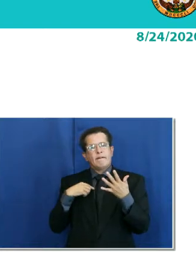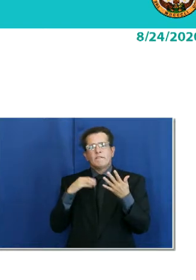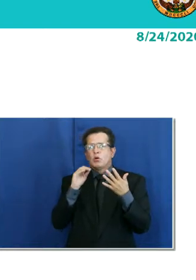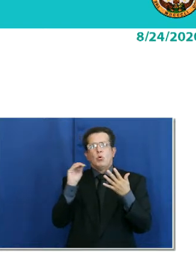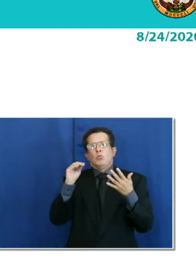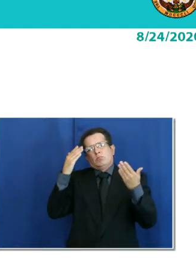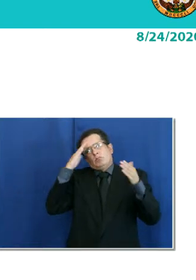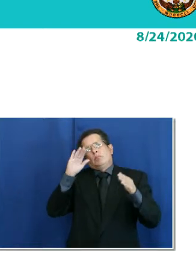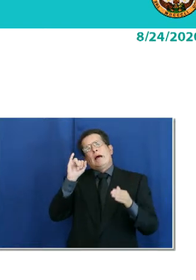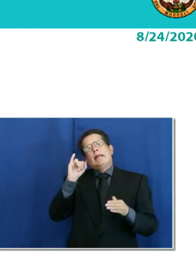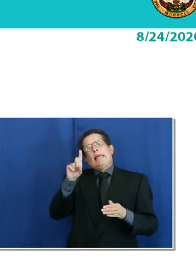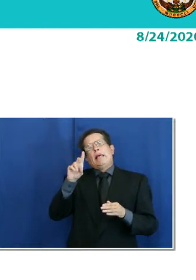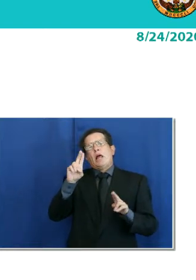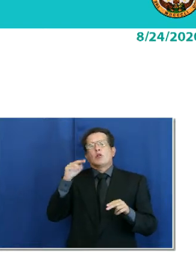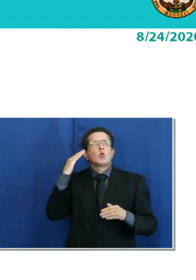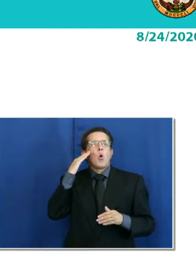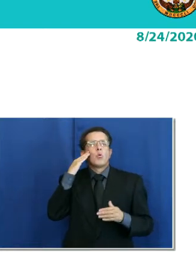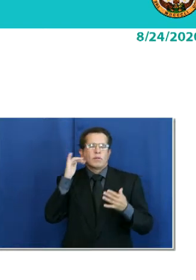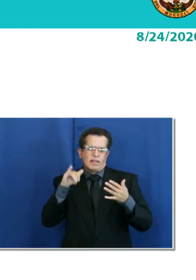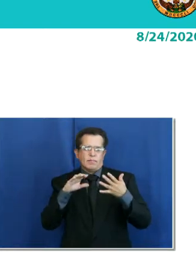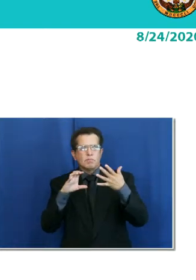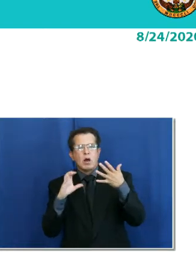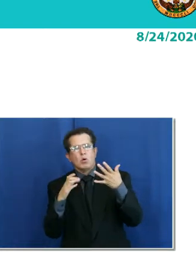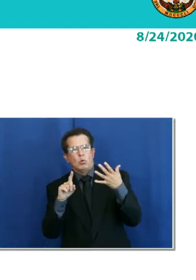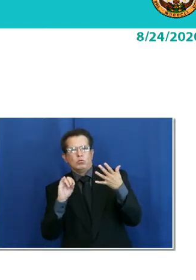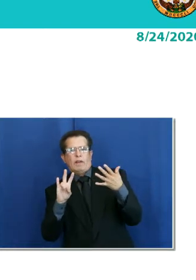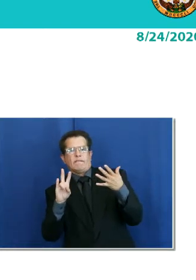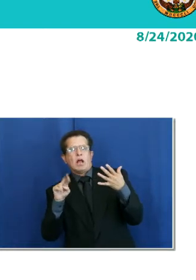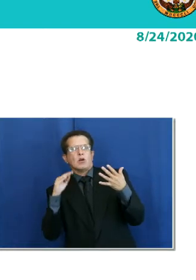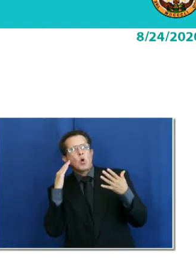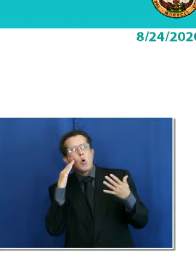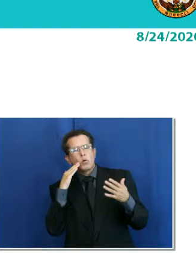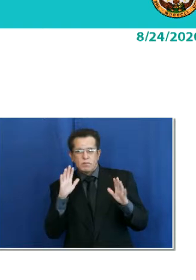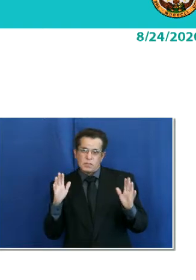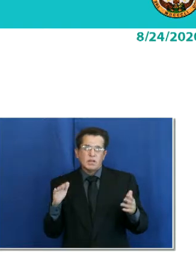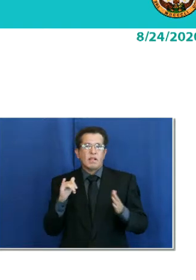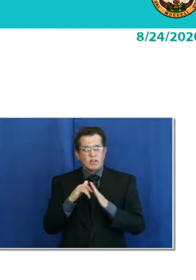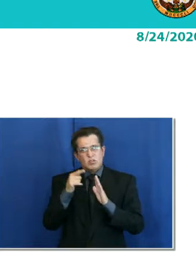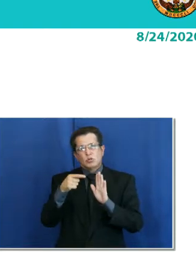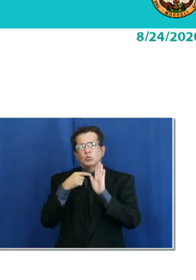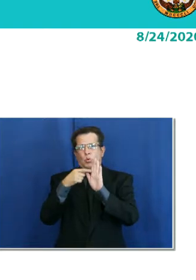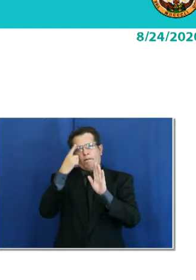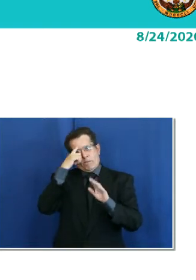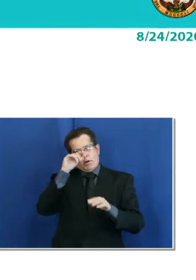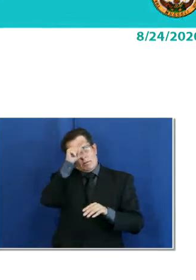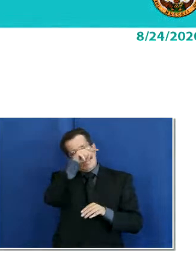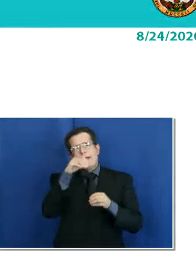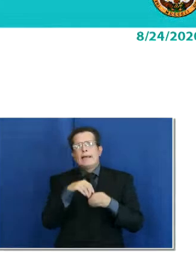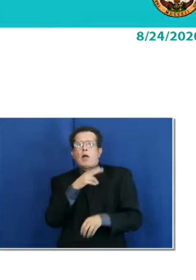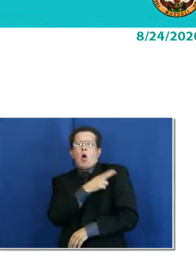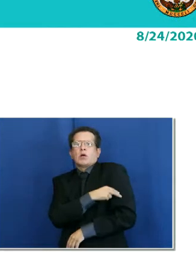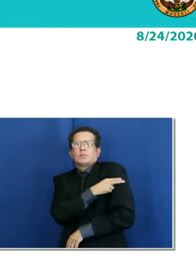gender identification. So, for hospitalized patients,